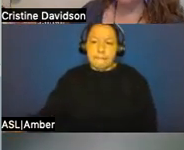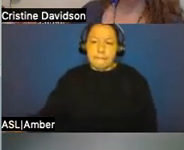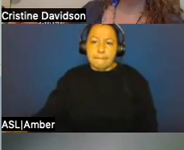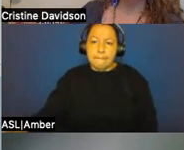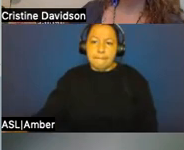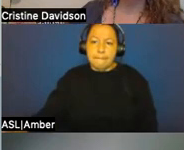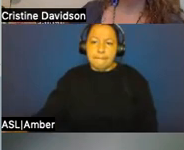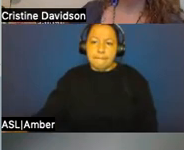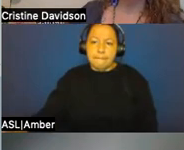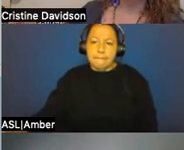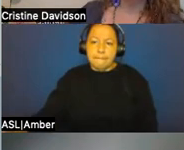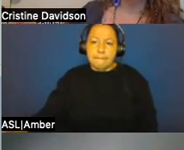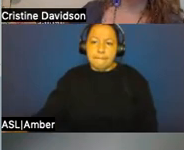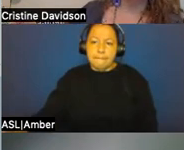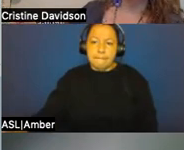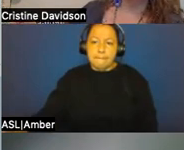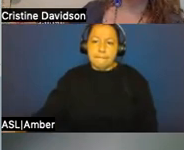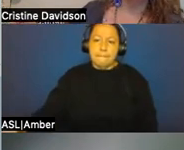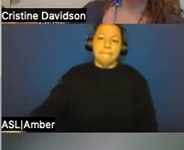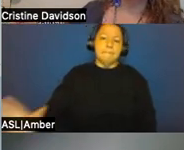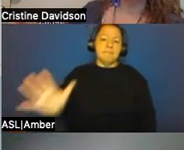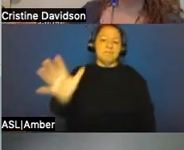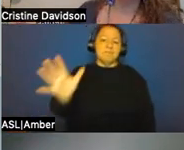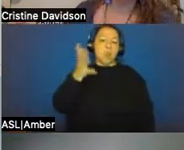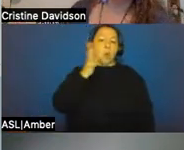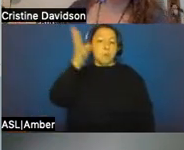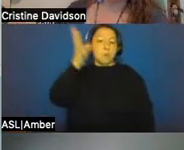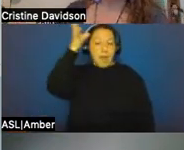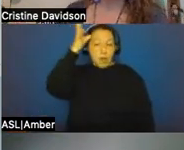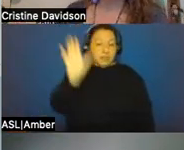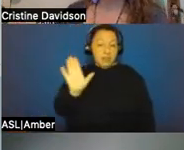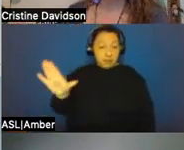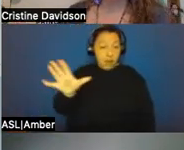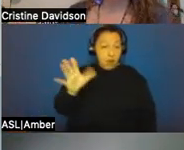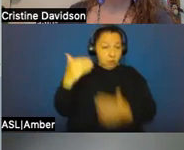It's a parent's responsibility to show kids about sex.